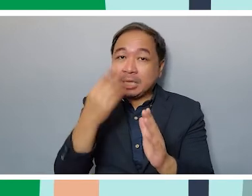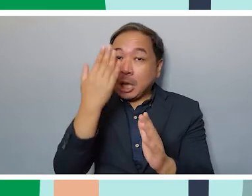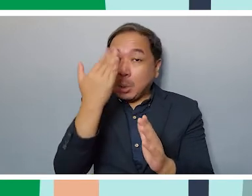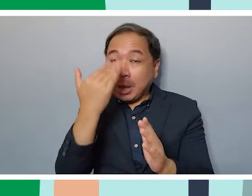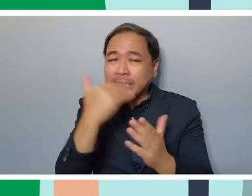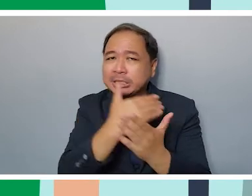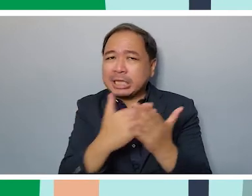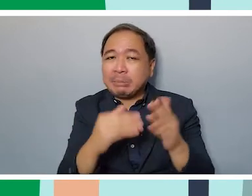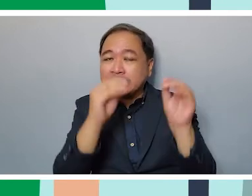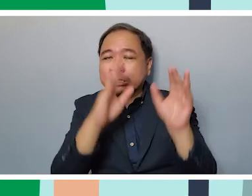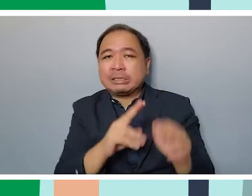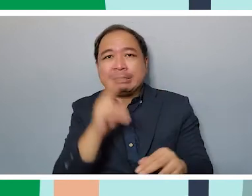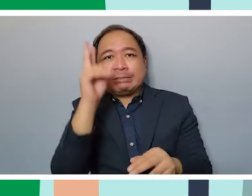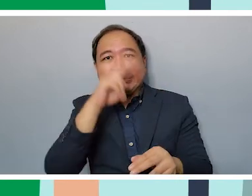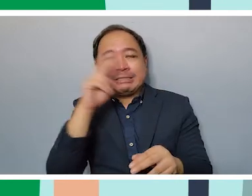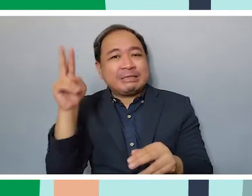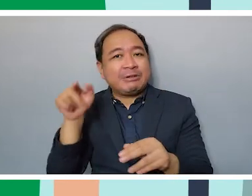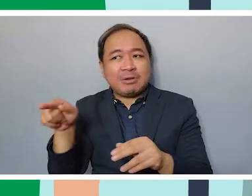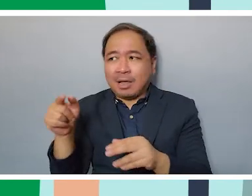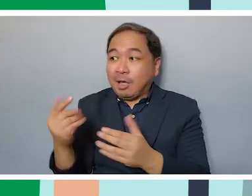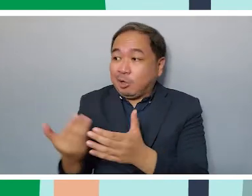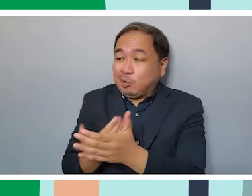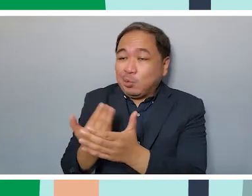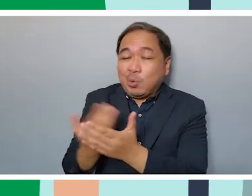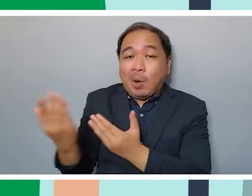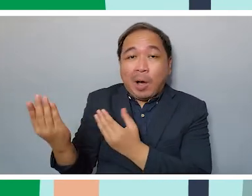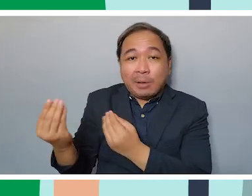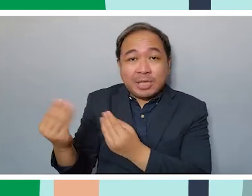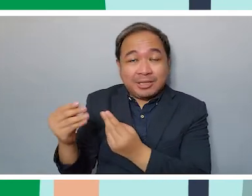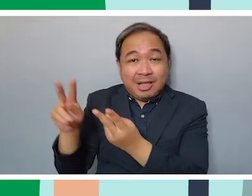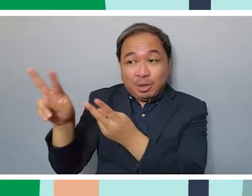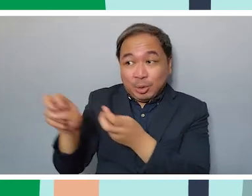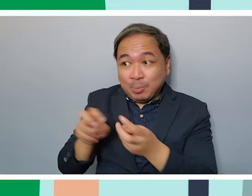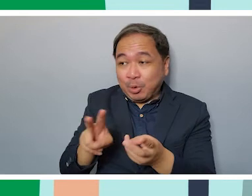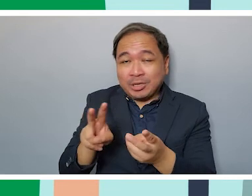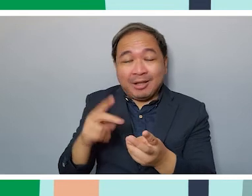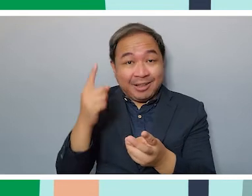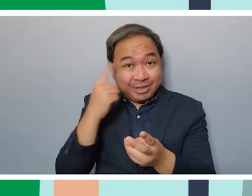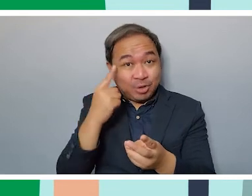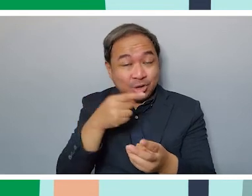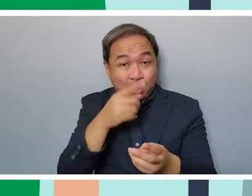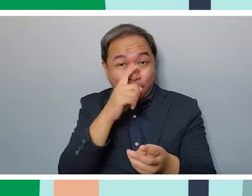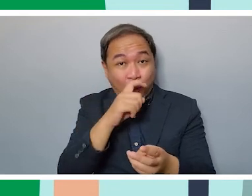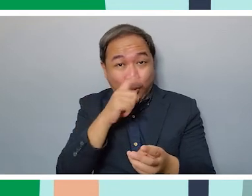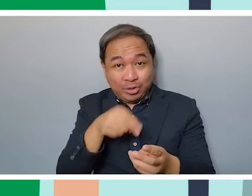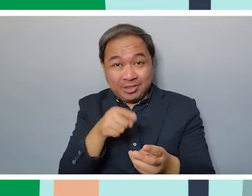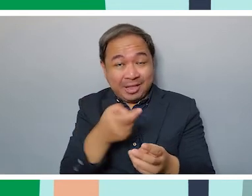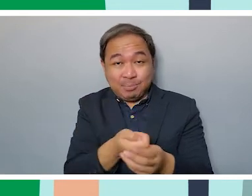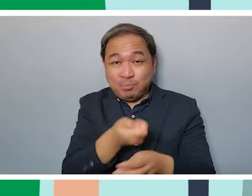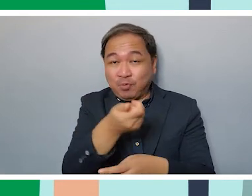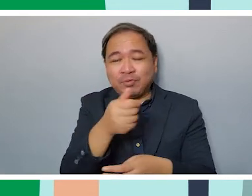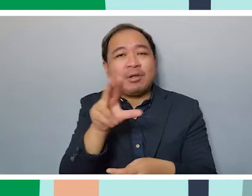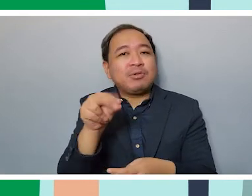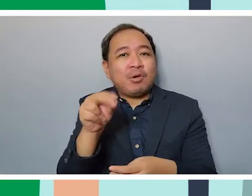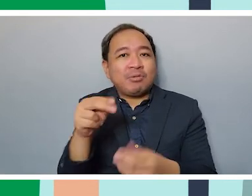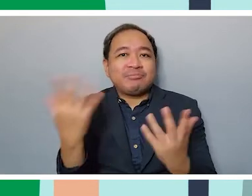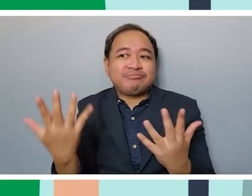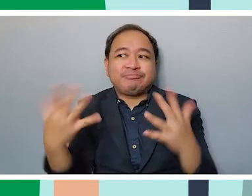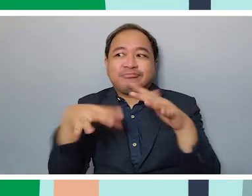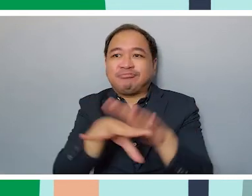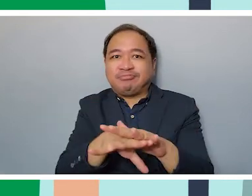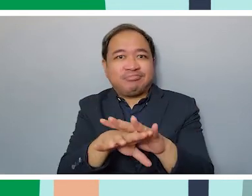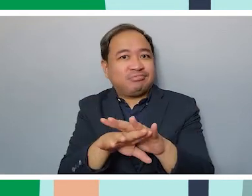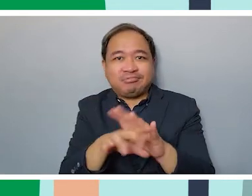some teachers make the mistake of importing a more updated course package hoping that it'll override the first package they imported